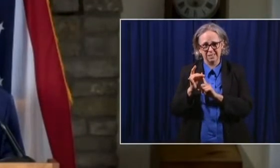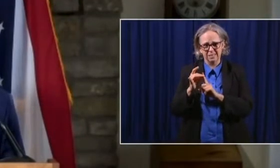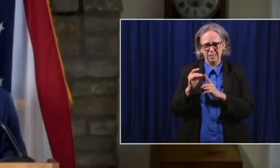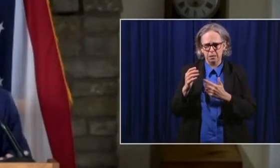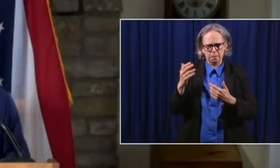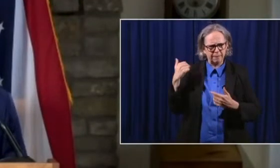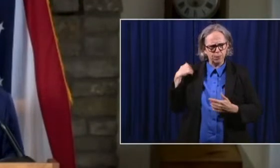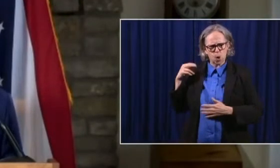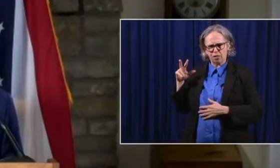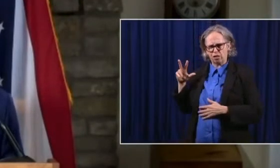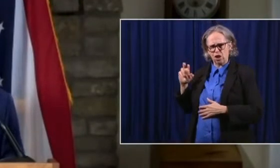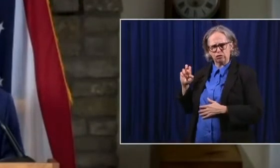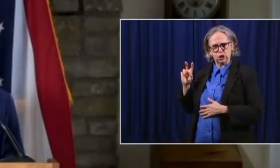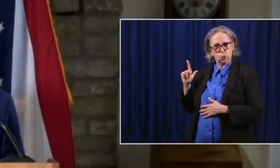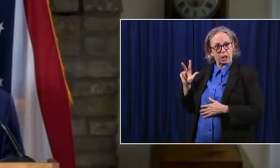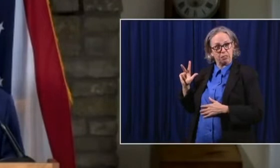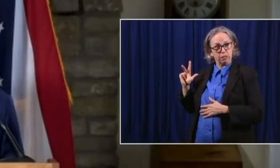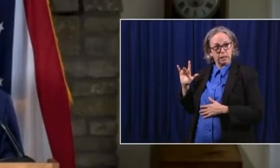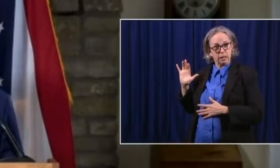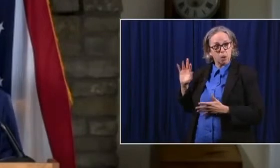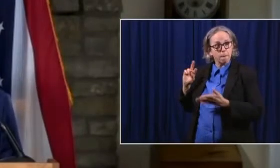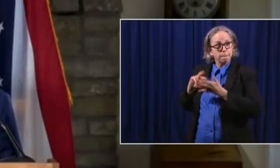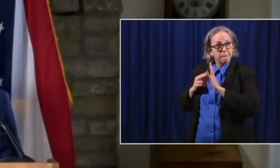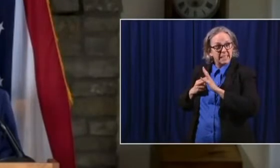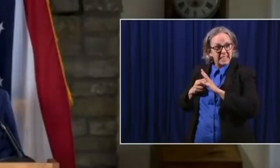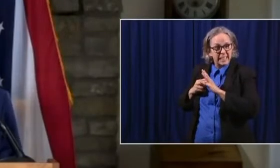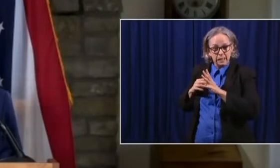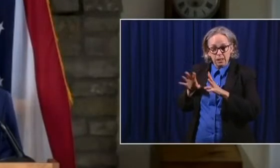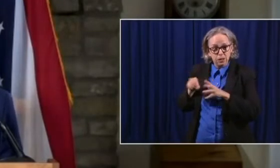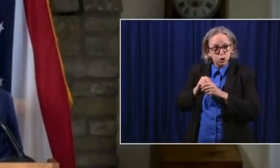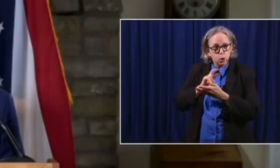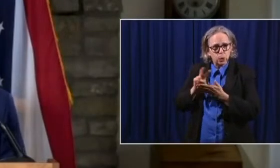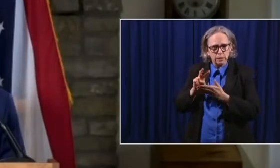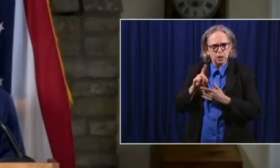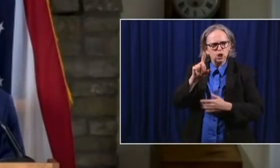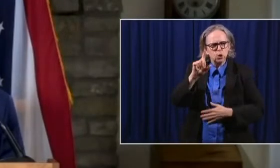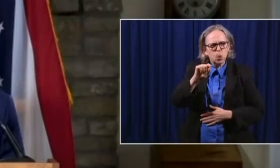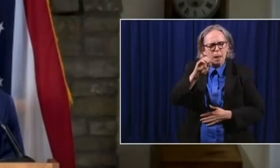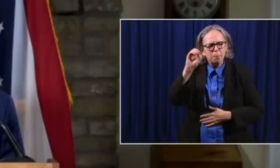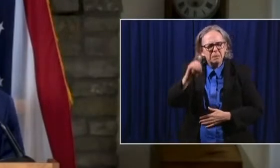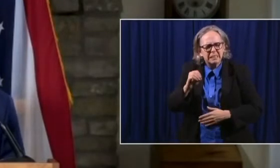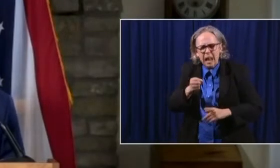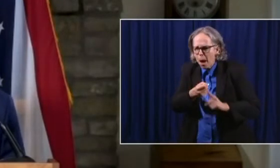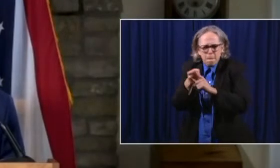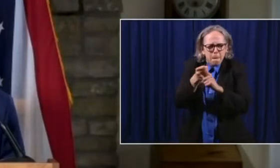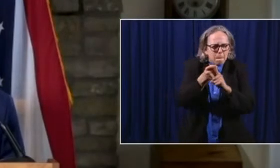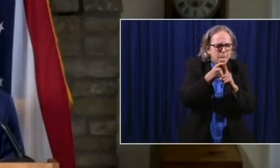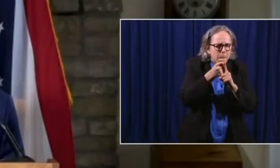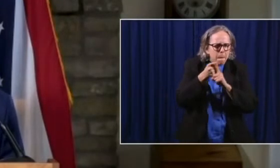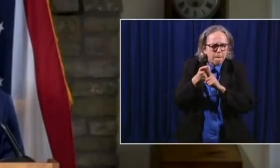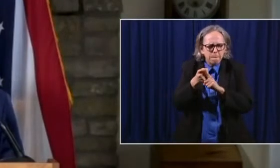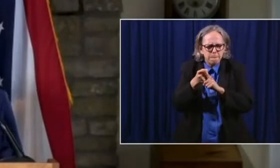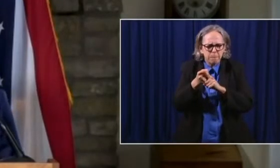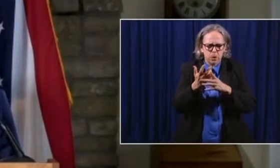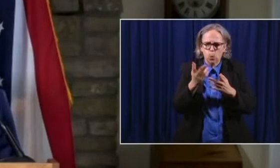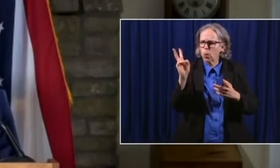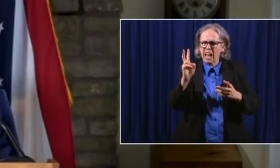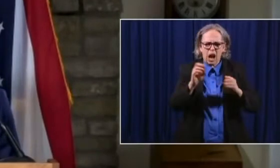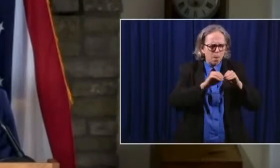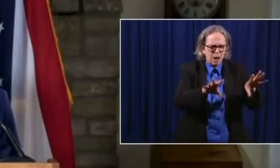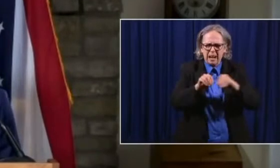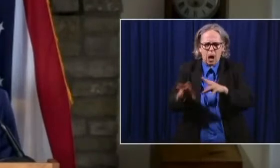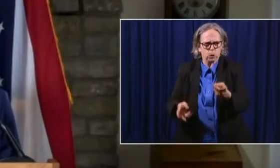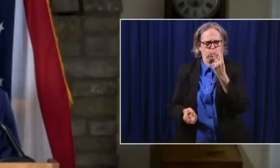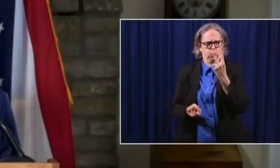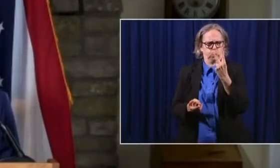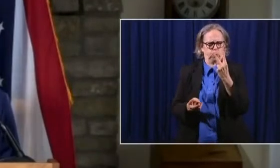That's about close to 20% of their total number of cases. They have 2 significant outbreaks, and half of their cases are because of